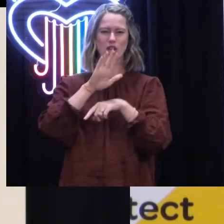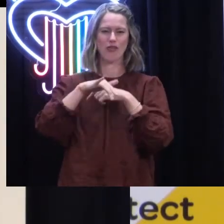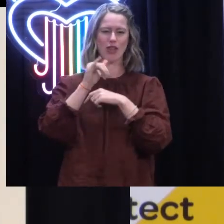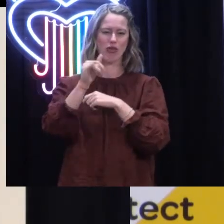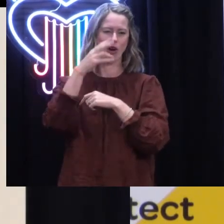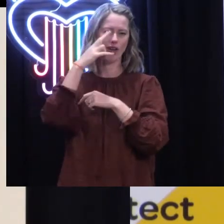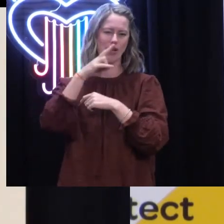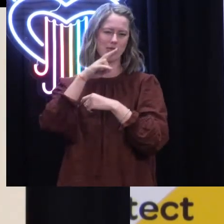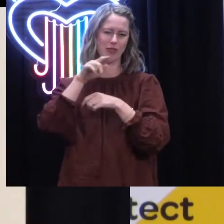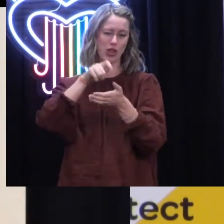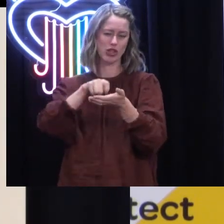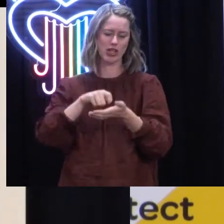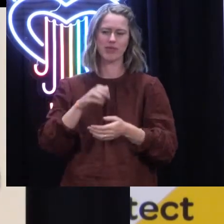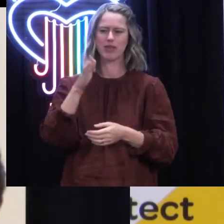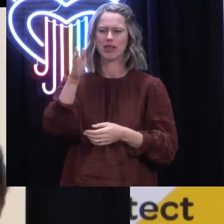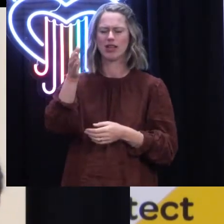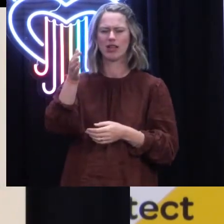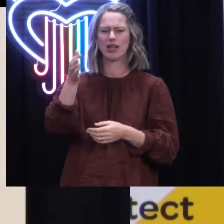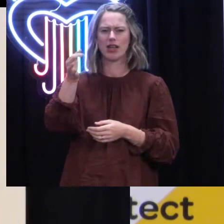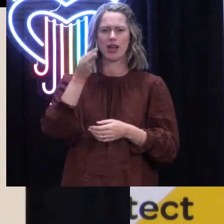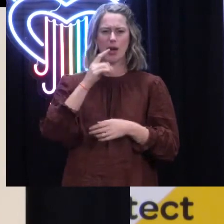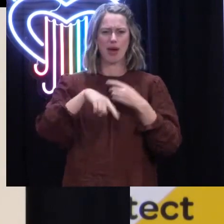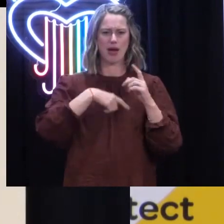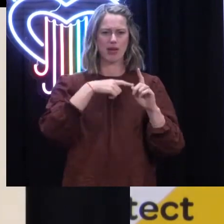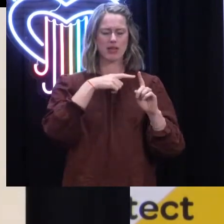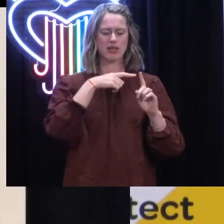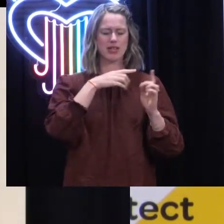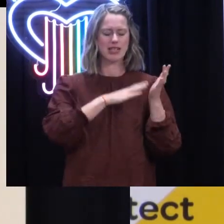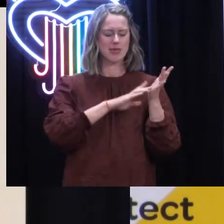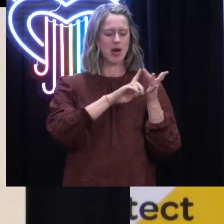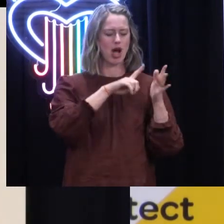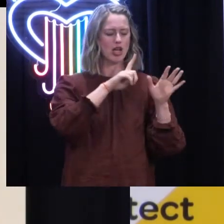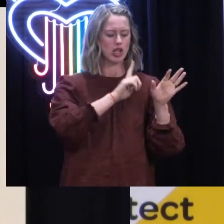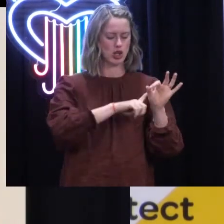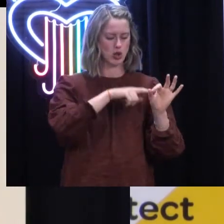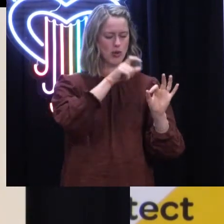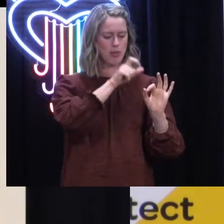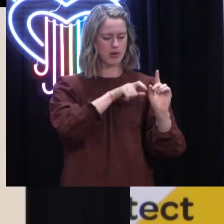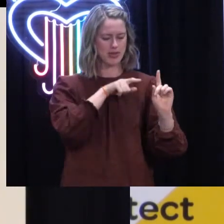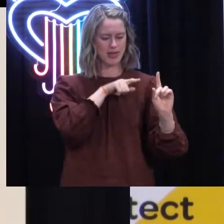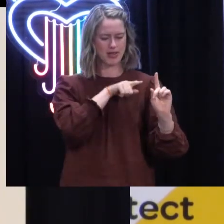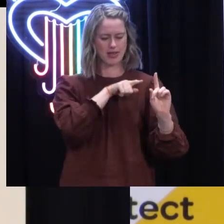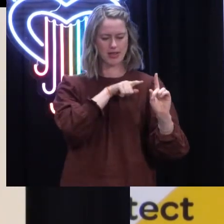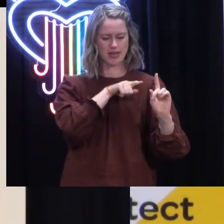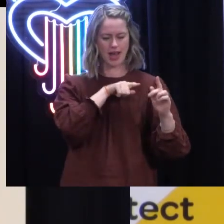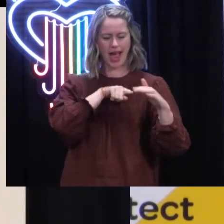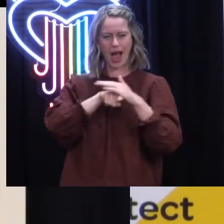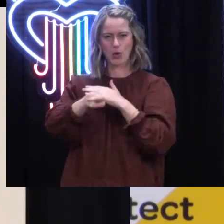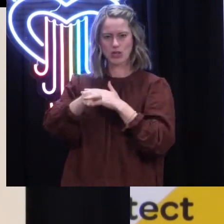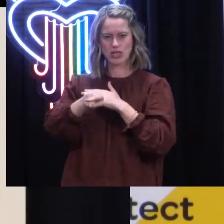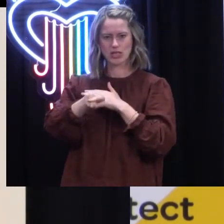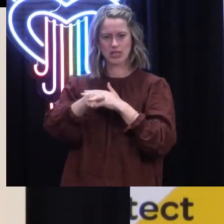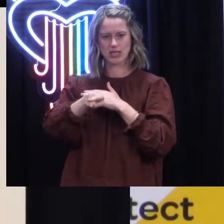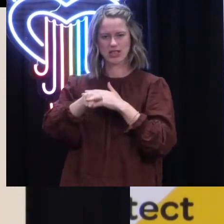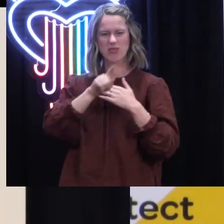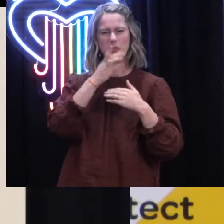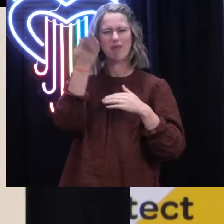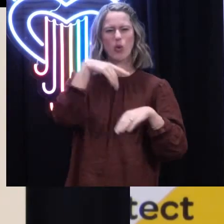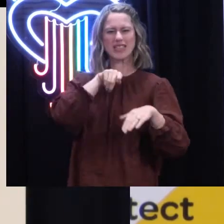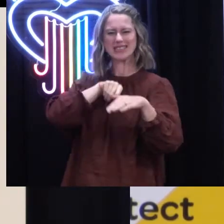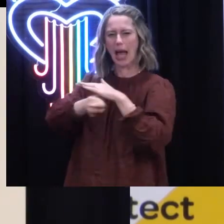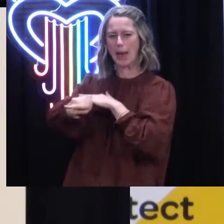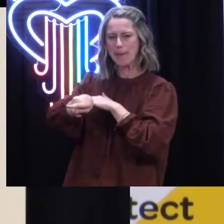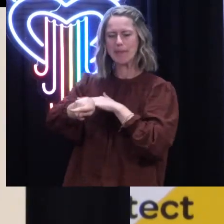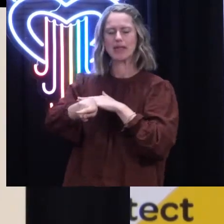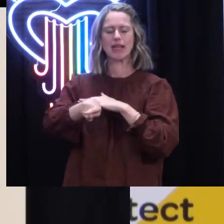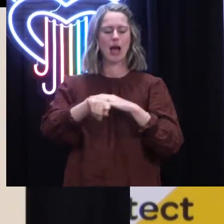About the accused MIQ escapee. Yeah. He was let out of MIQ after just 10 days and without a test. Is that best practice?